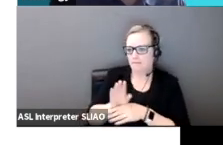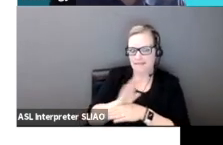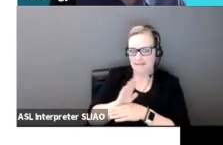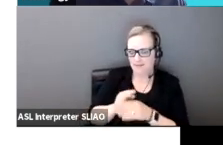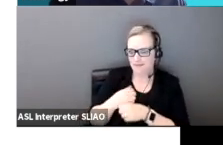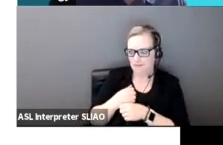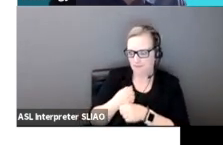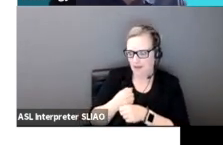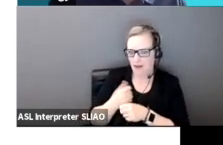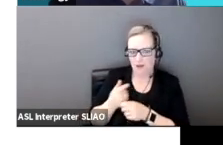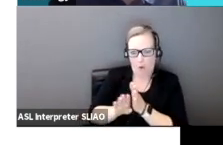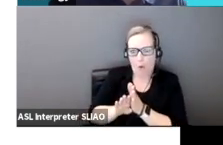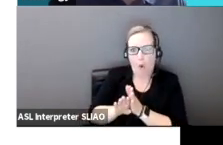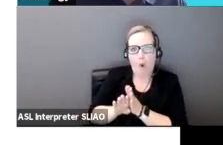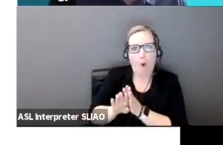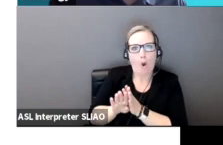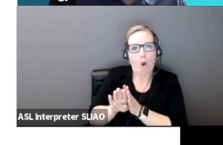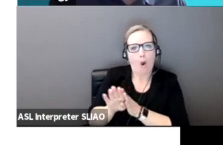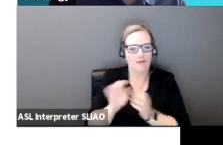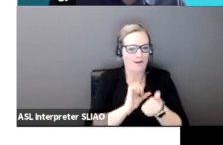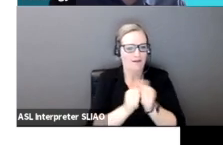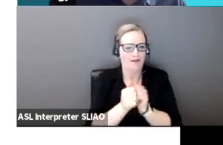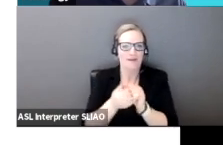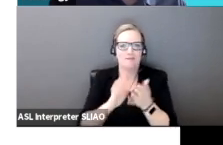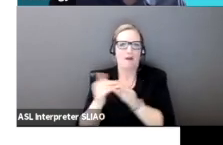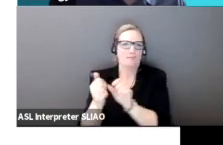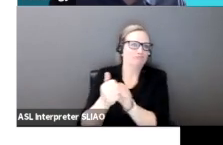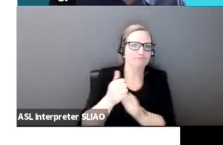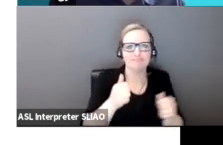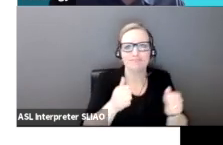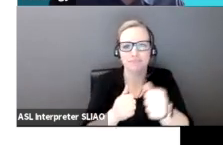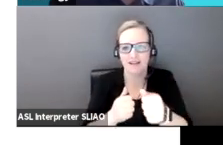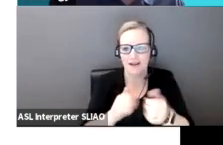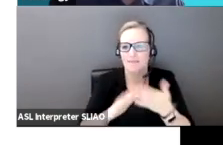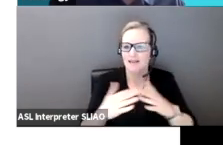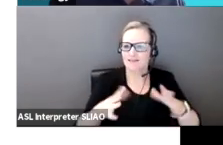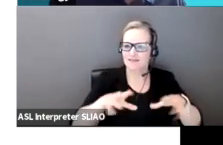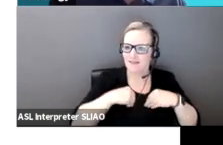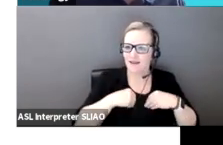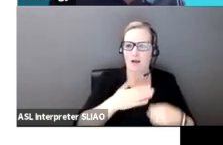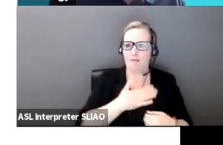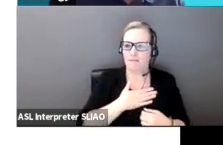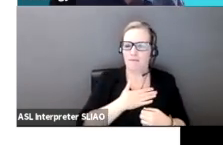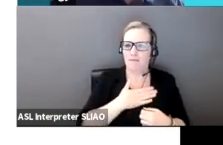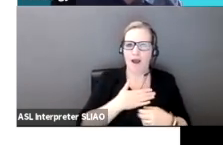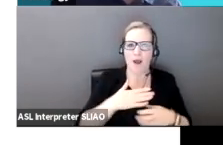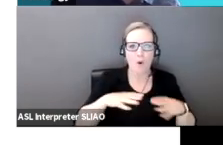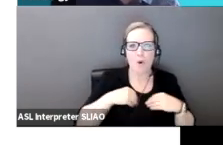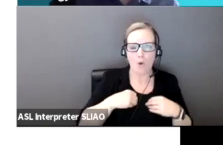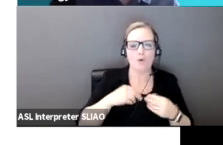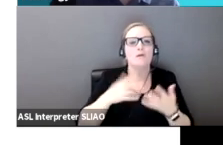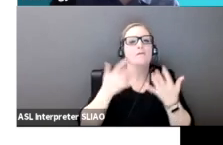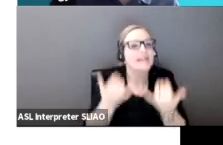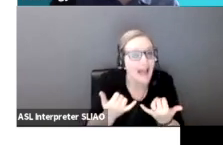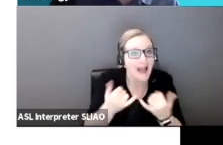competitive advantage. And by giving you an official monopoly on the invention, the government is asking